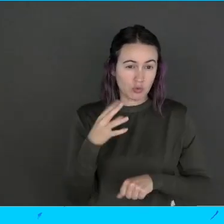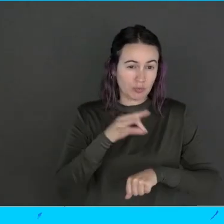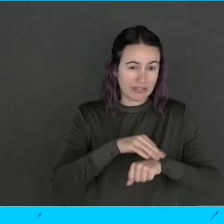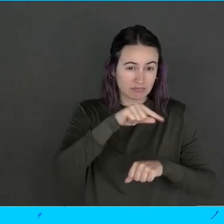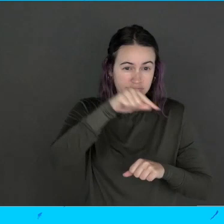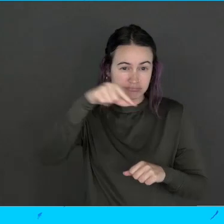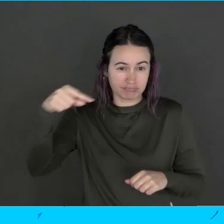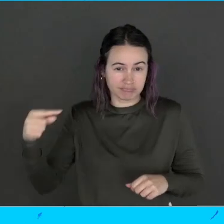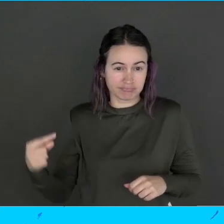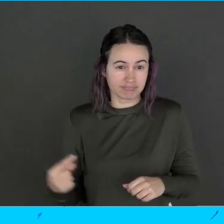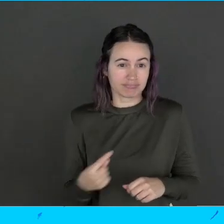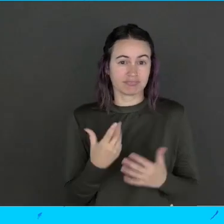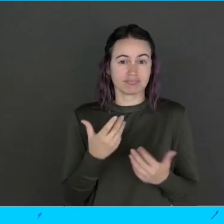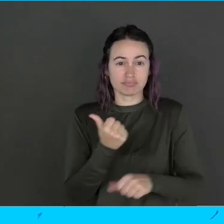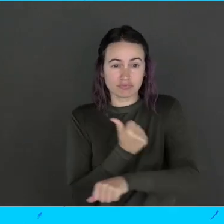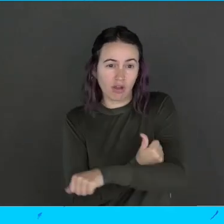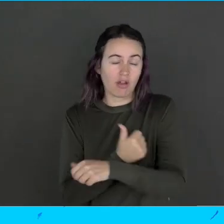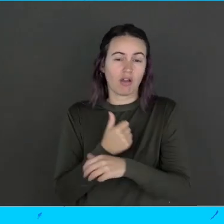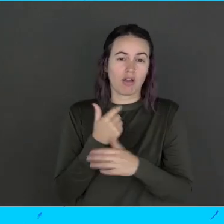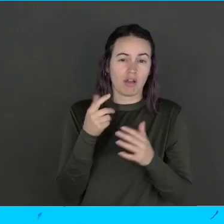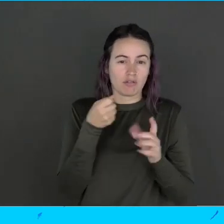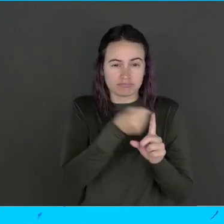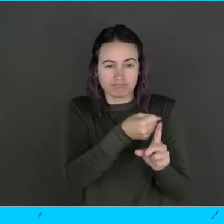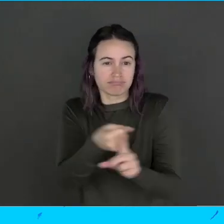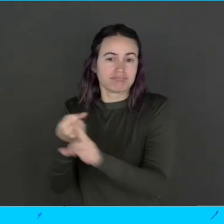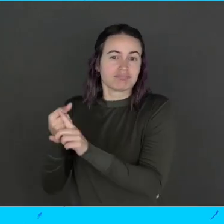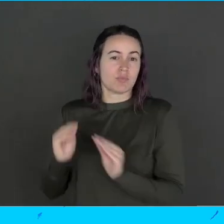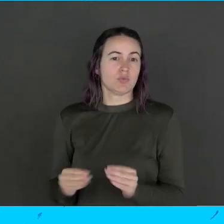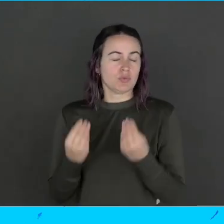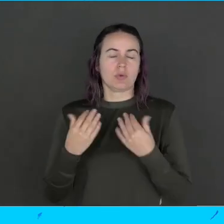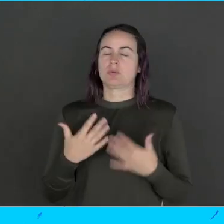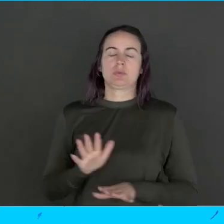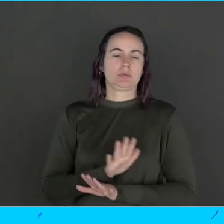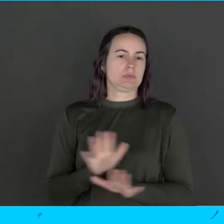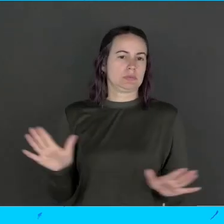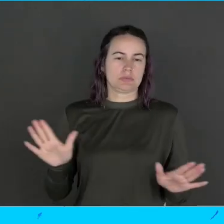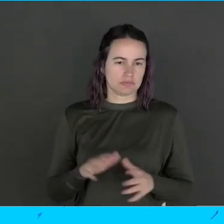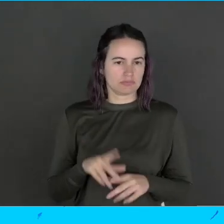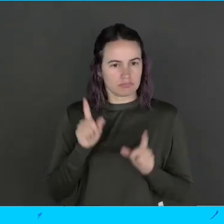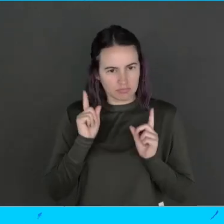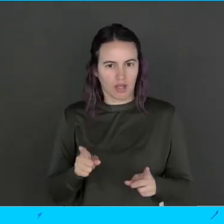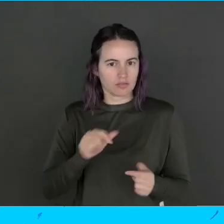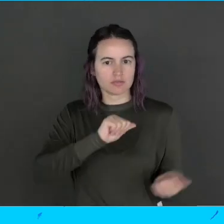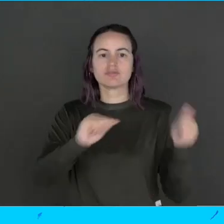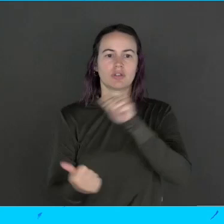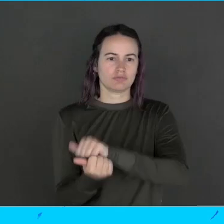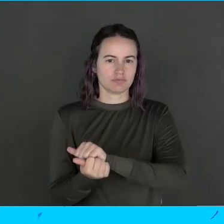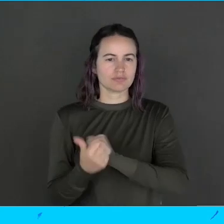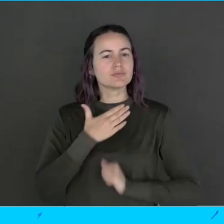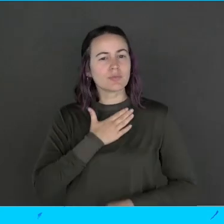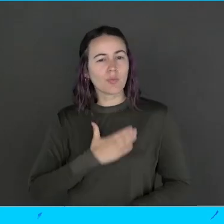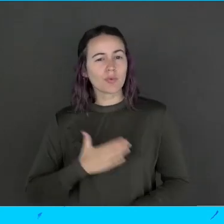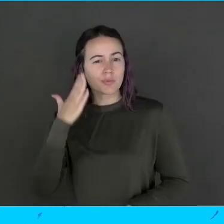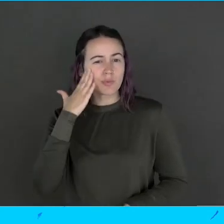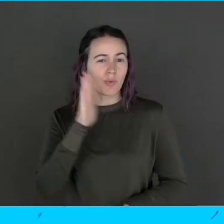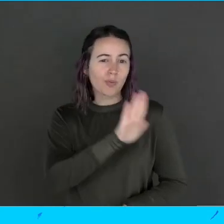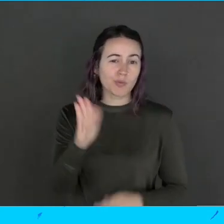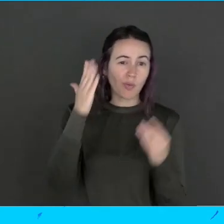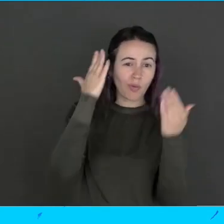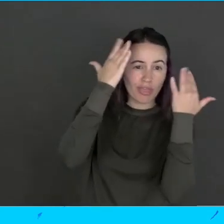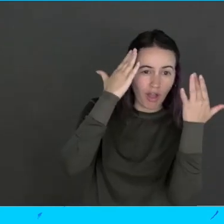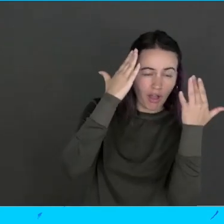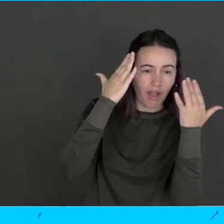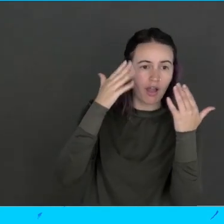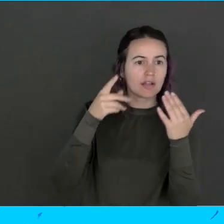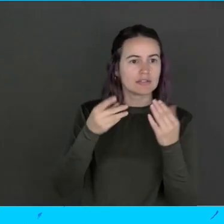But please keep engaging on social media. We'd like to hear your thoughts, your perspectives, and your ideas in terms of how you're finding the respective